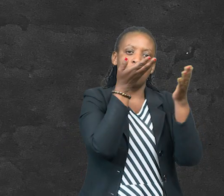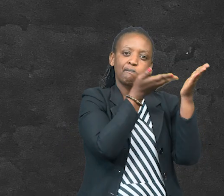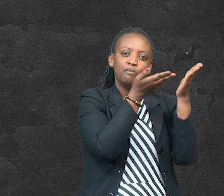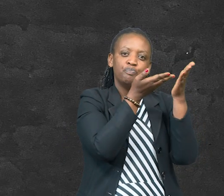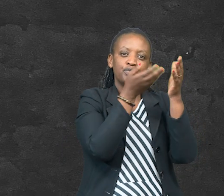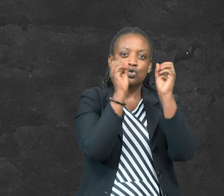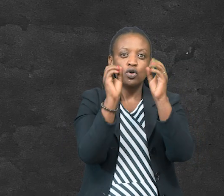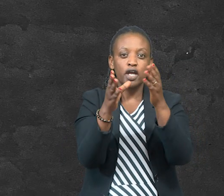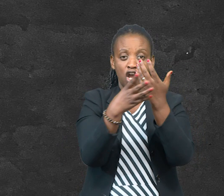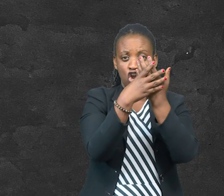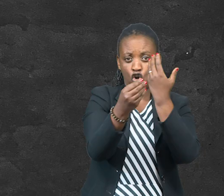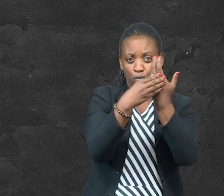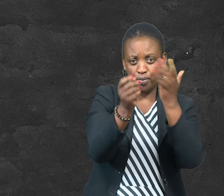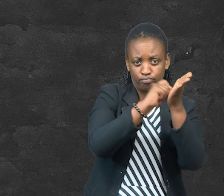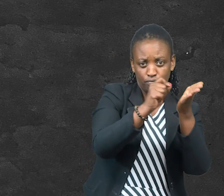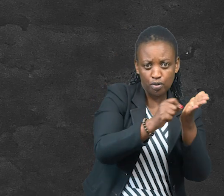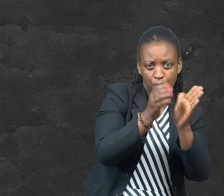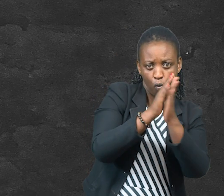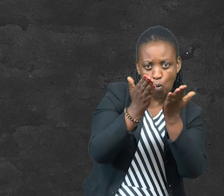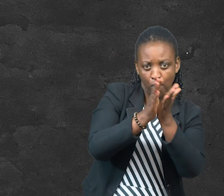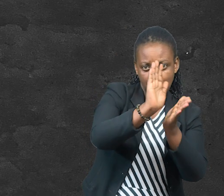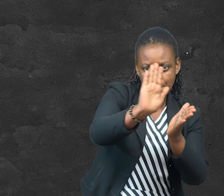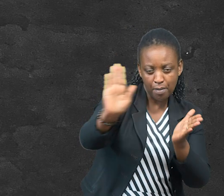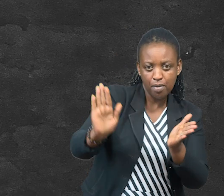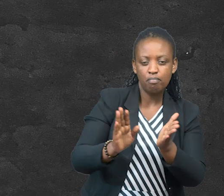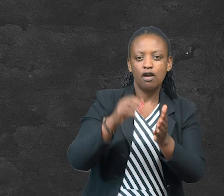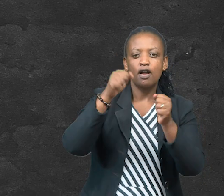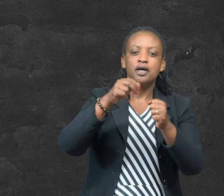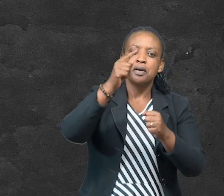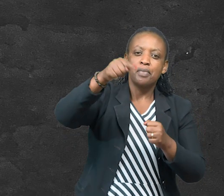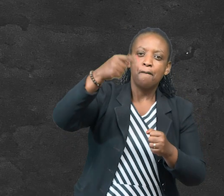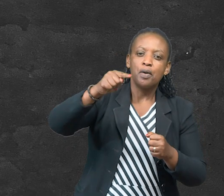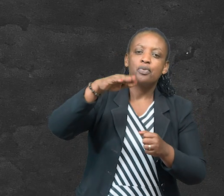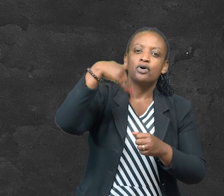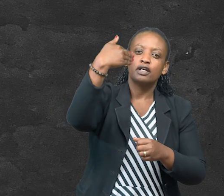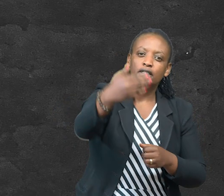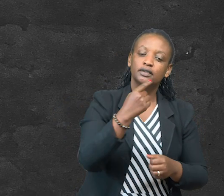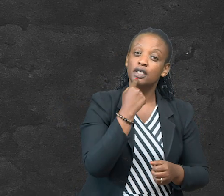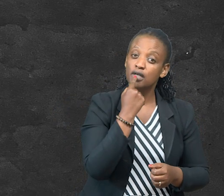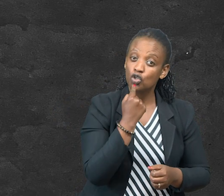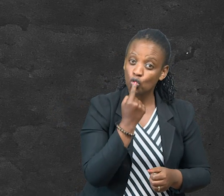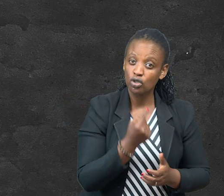okay? So, you will copy it in your books. I will mark it in the next